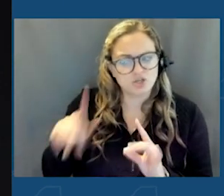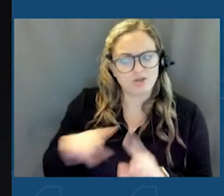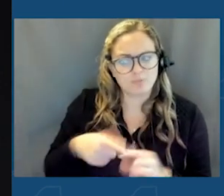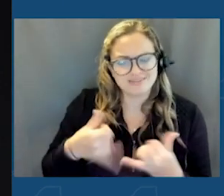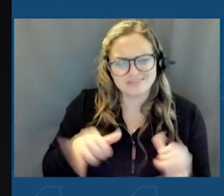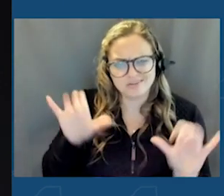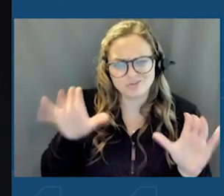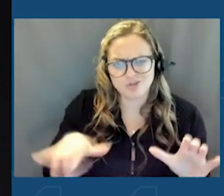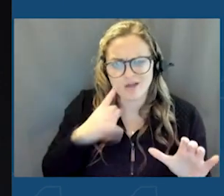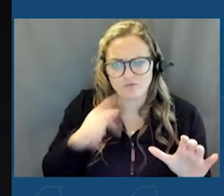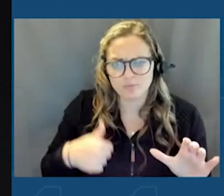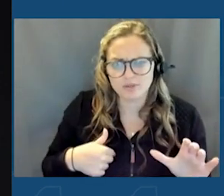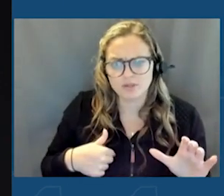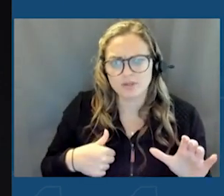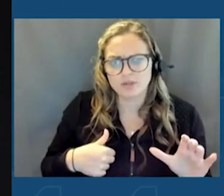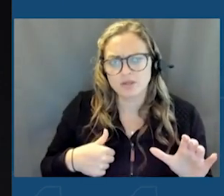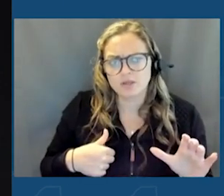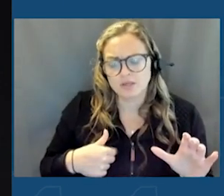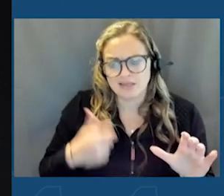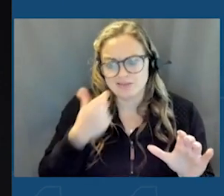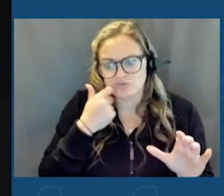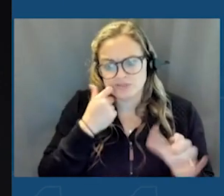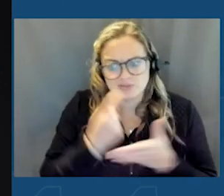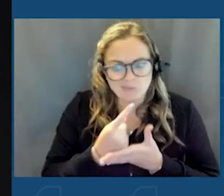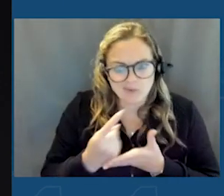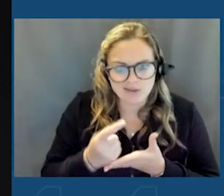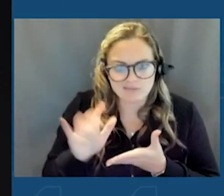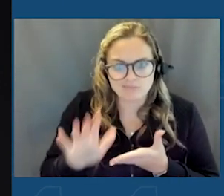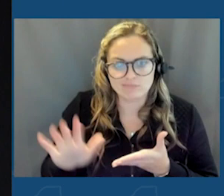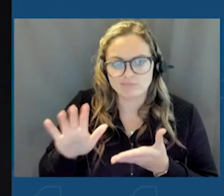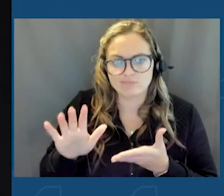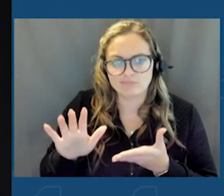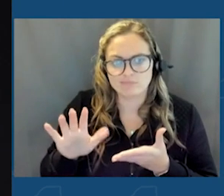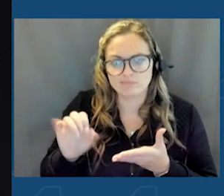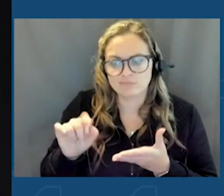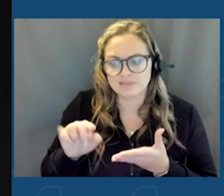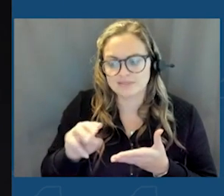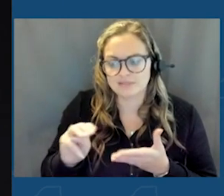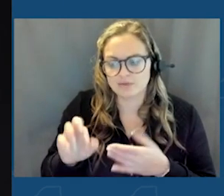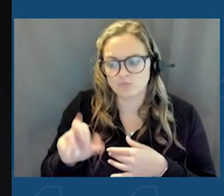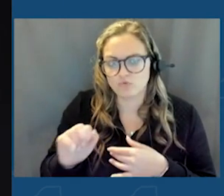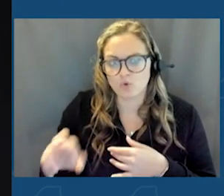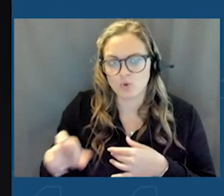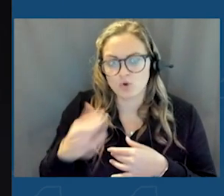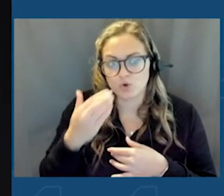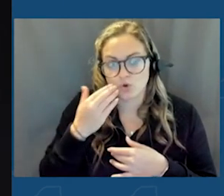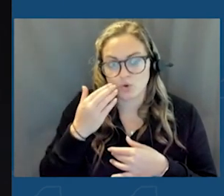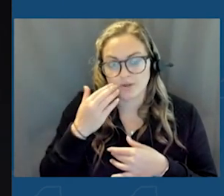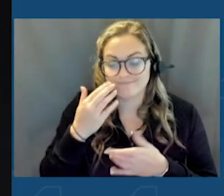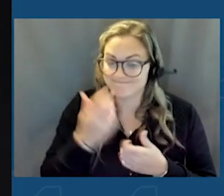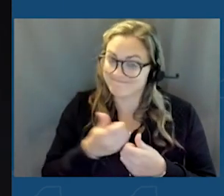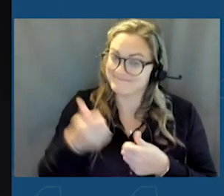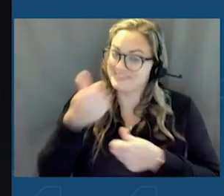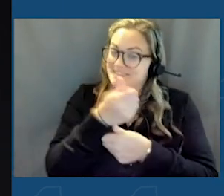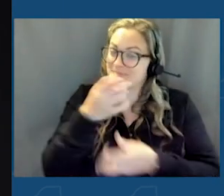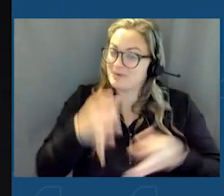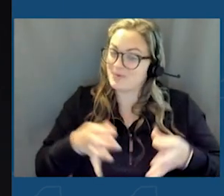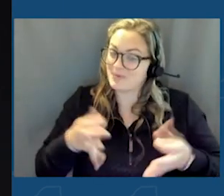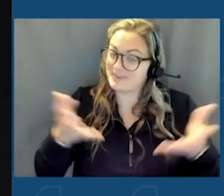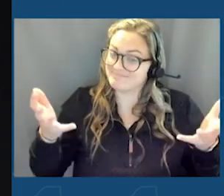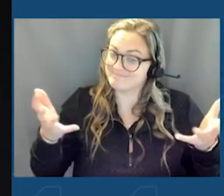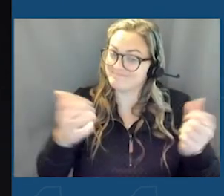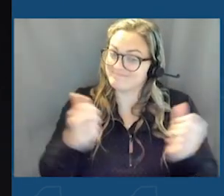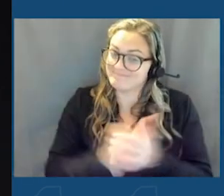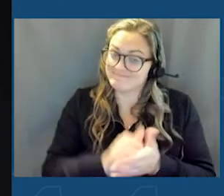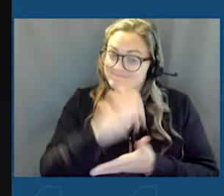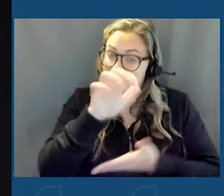me that just in the last week, when the steamroller known as the Supreme Court this year took away one of